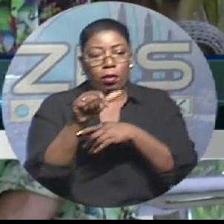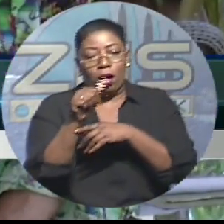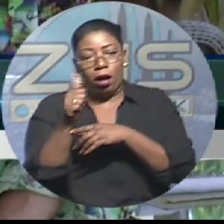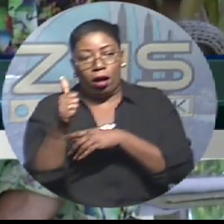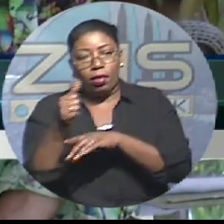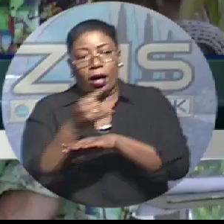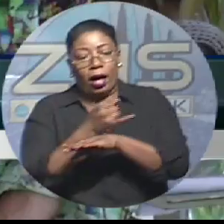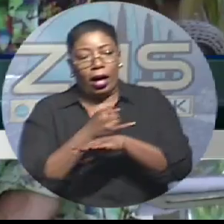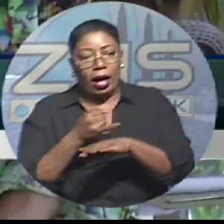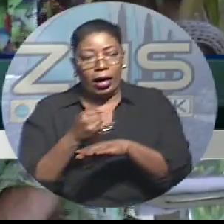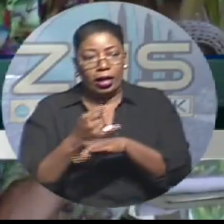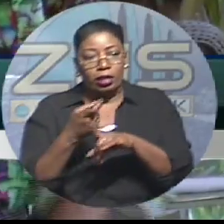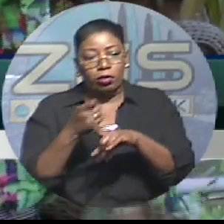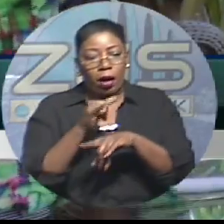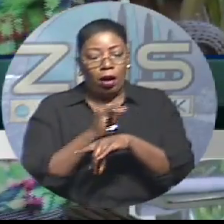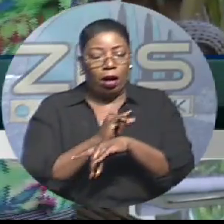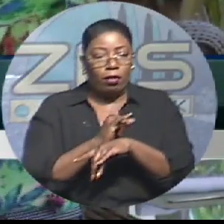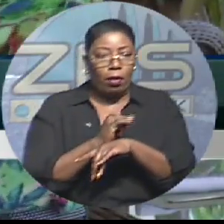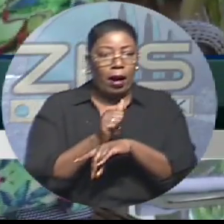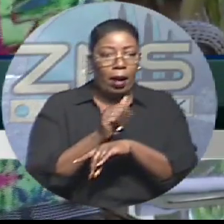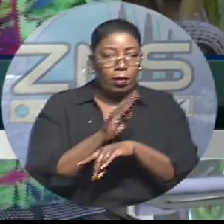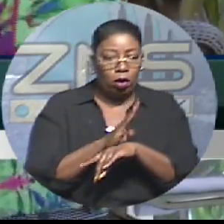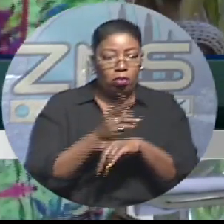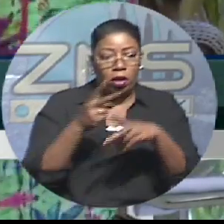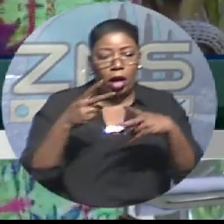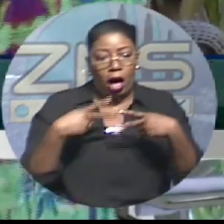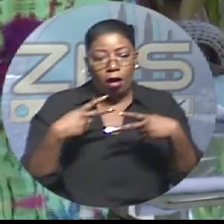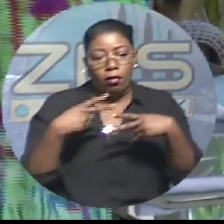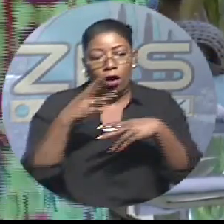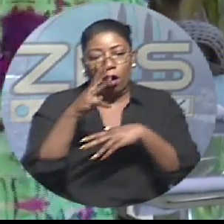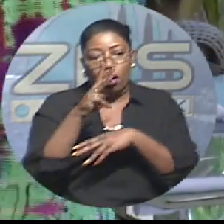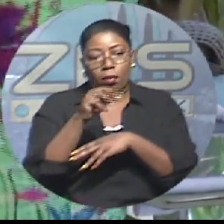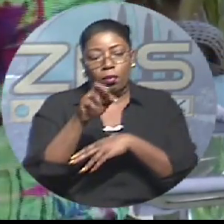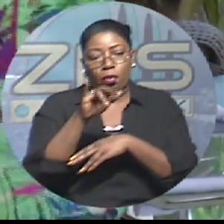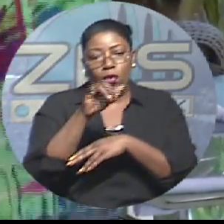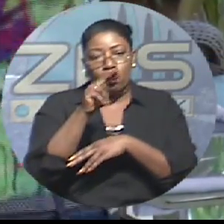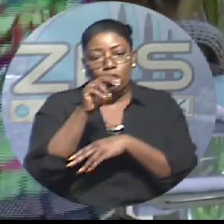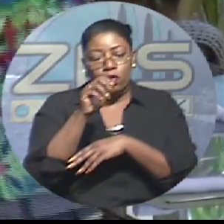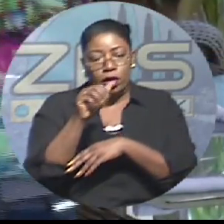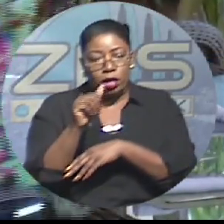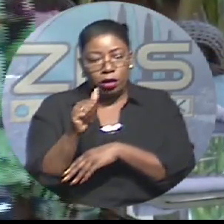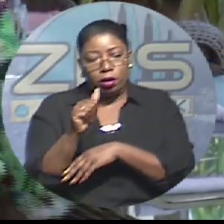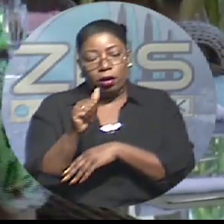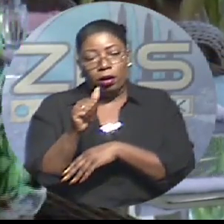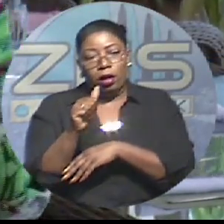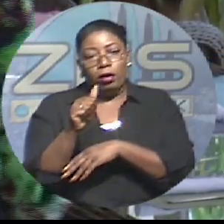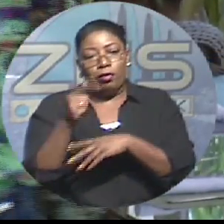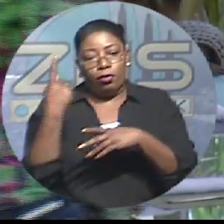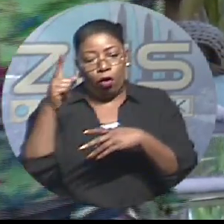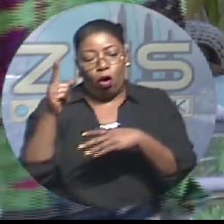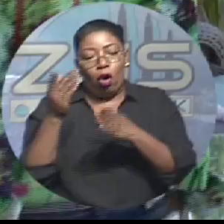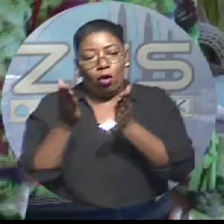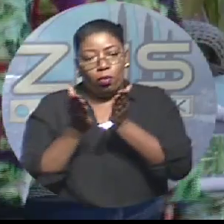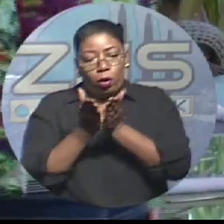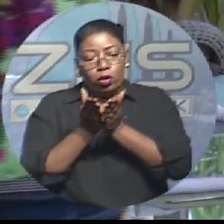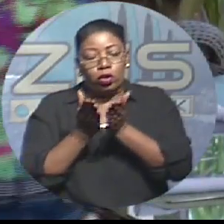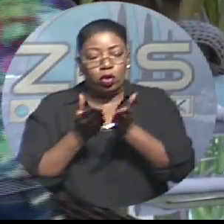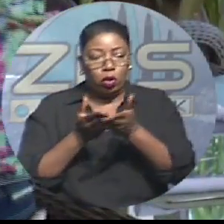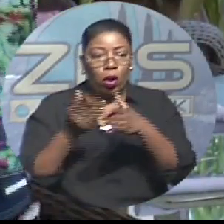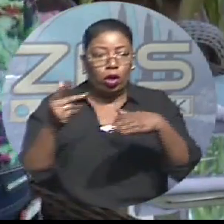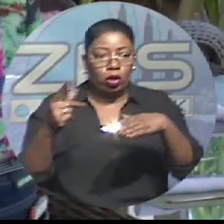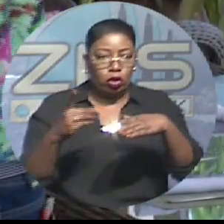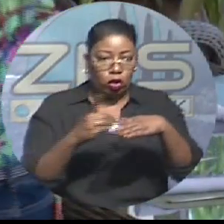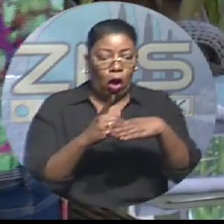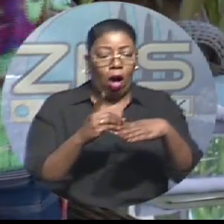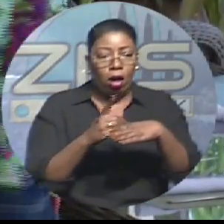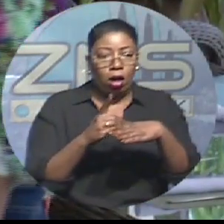Abaco. It will have a marina that boats will be able to use and be able to have safe harbor, and fishermen will be able